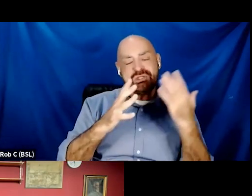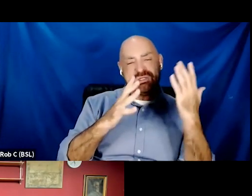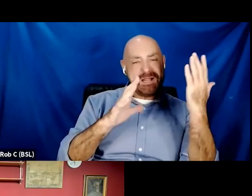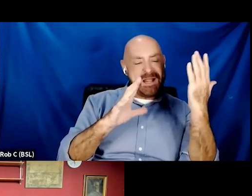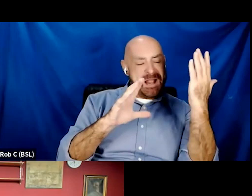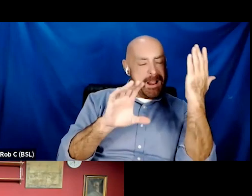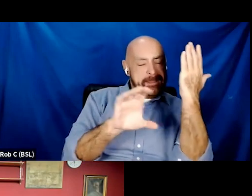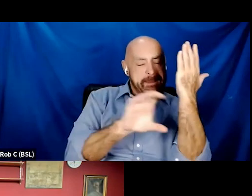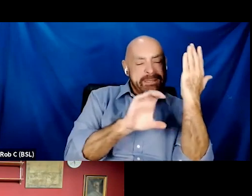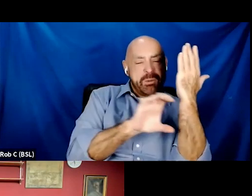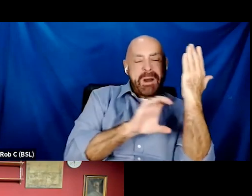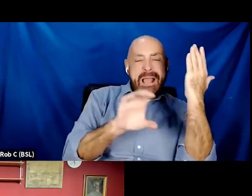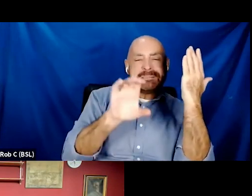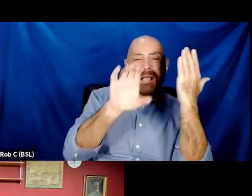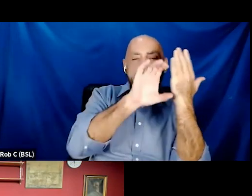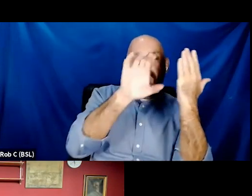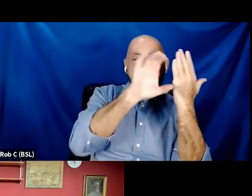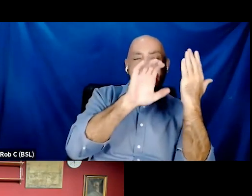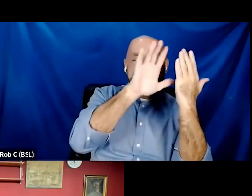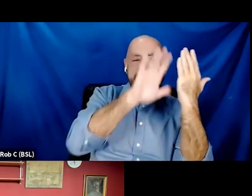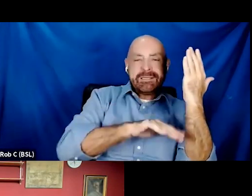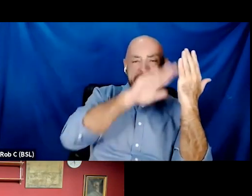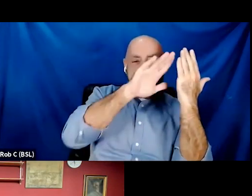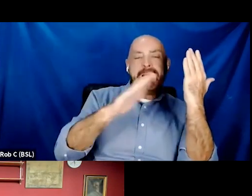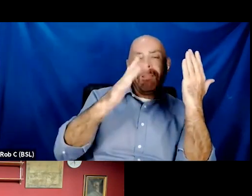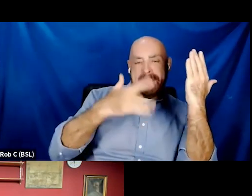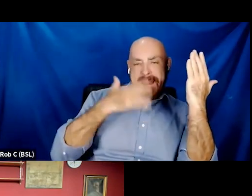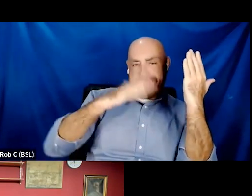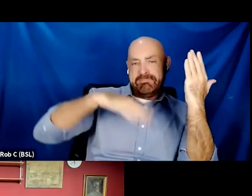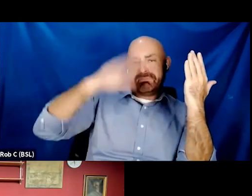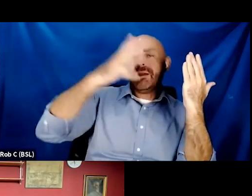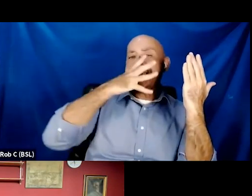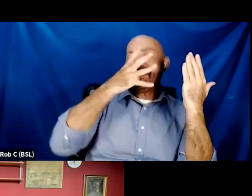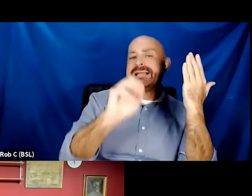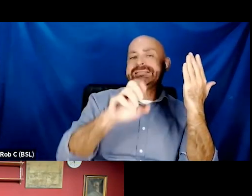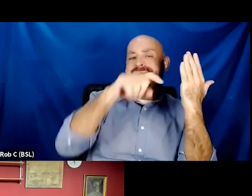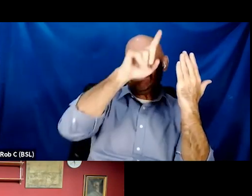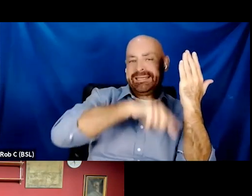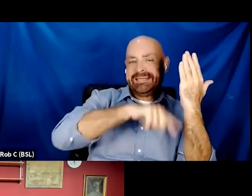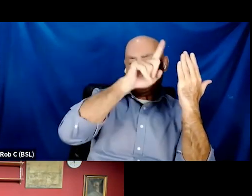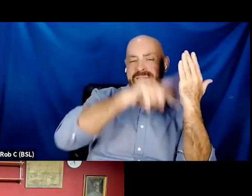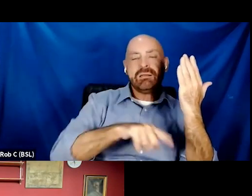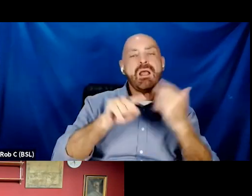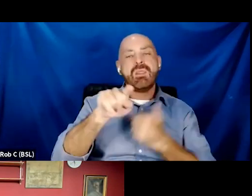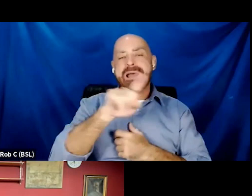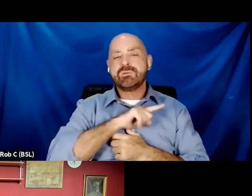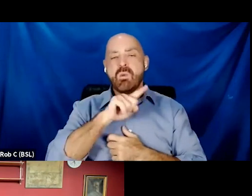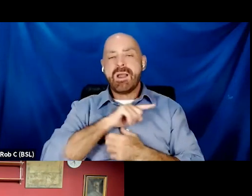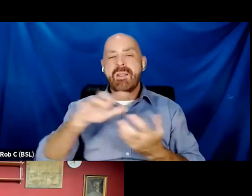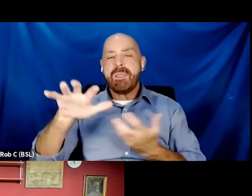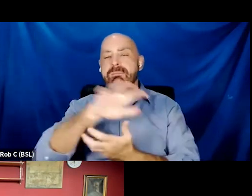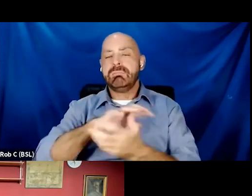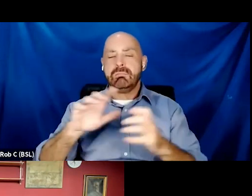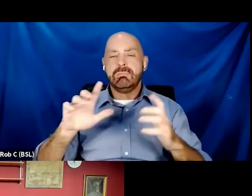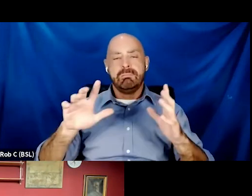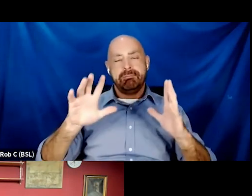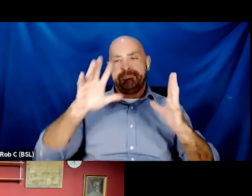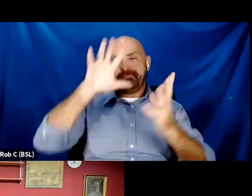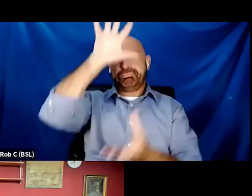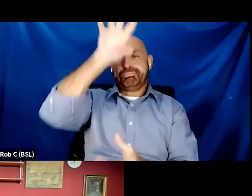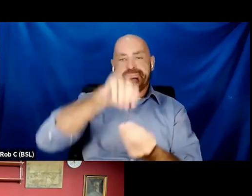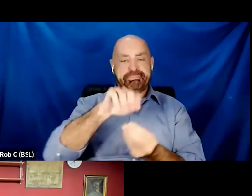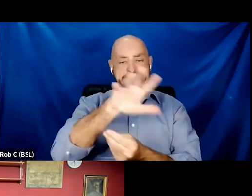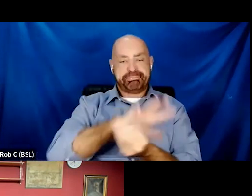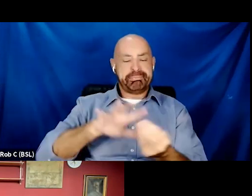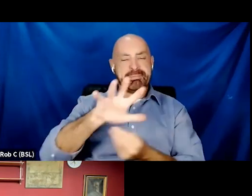middle classes. They're the people who get to live to their 90s. And that has confused the picture enough that this great